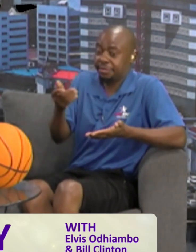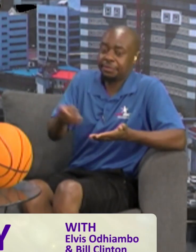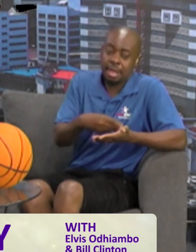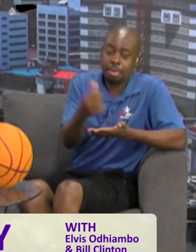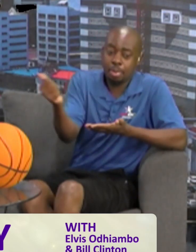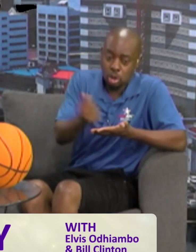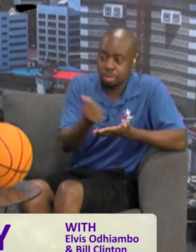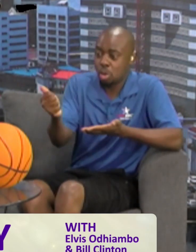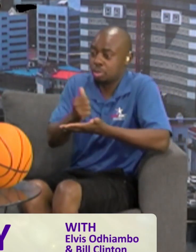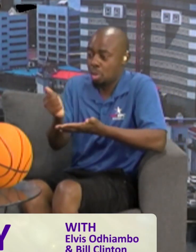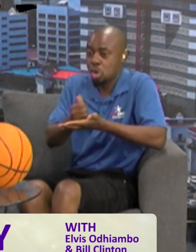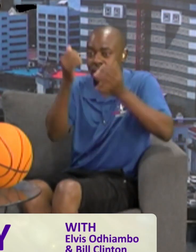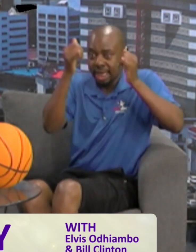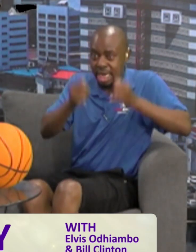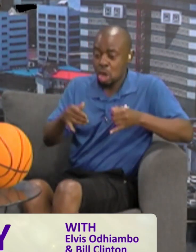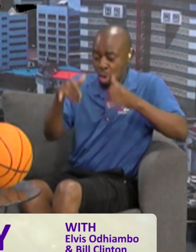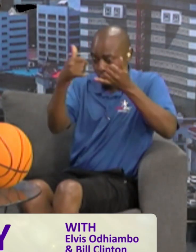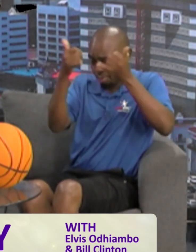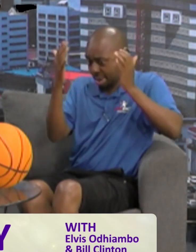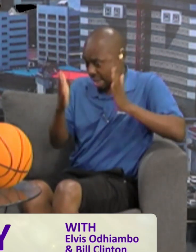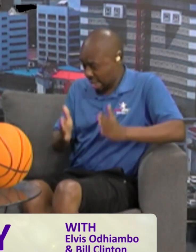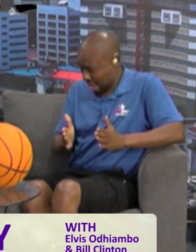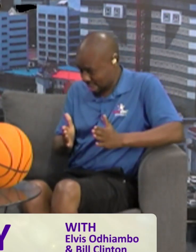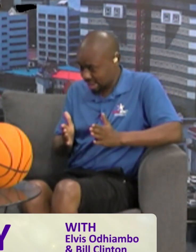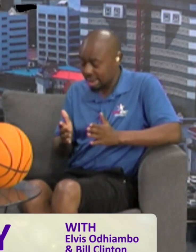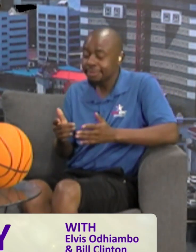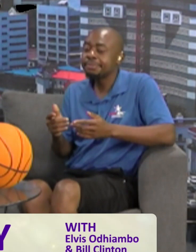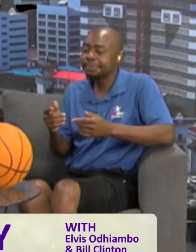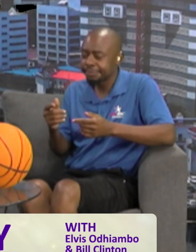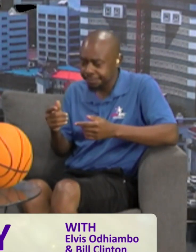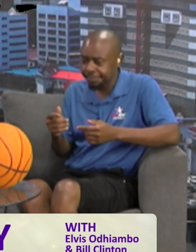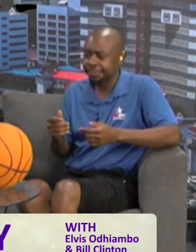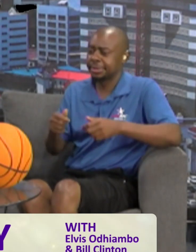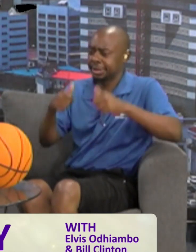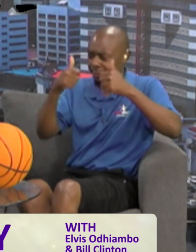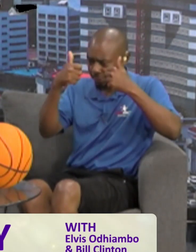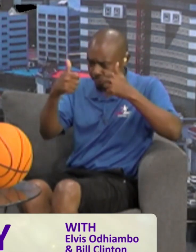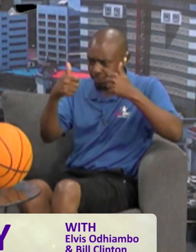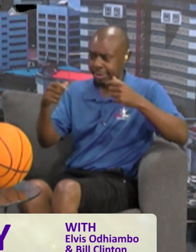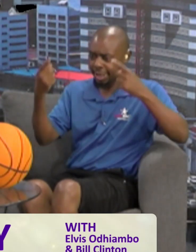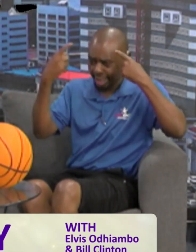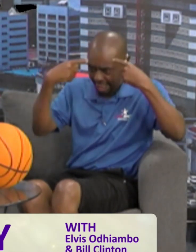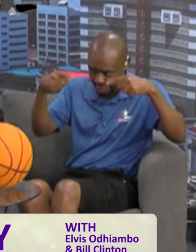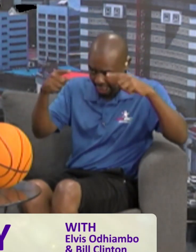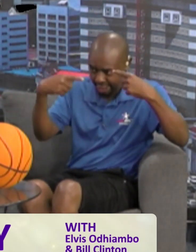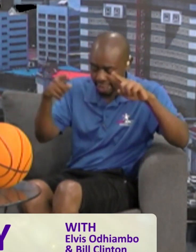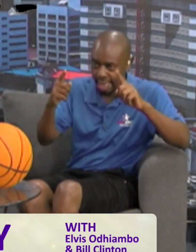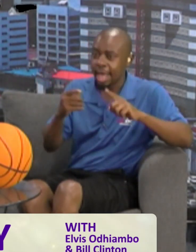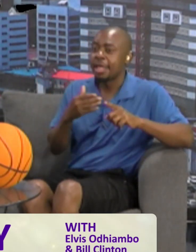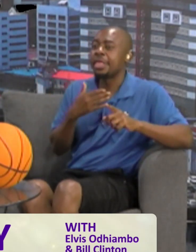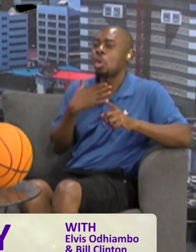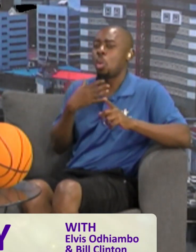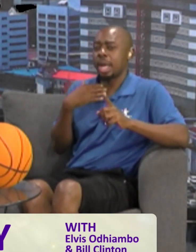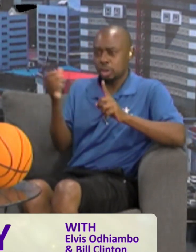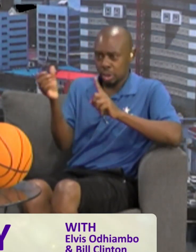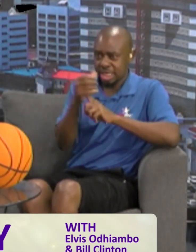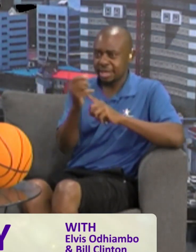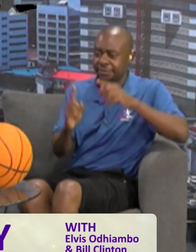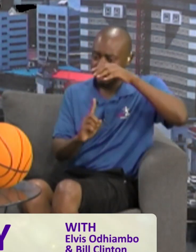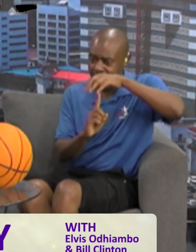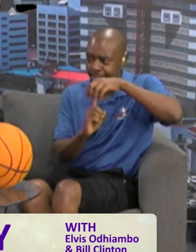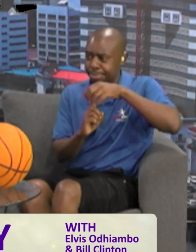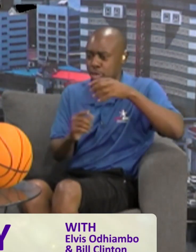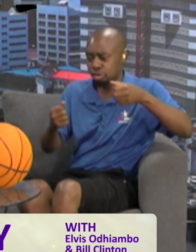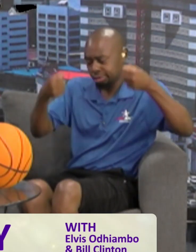I believe when they had the fans, they bought very many players, and that was good.